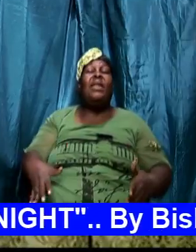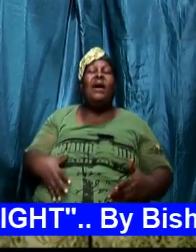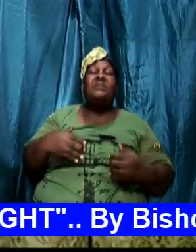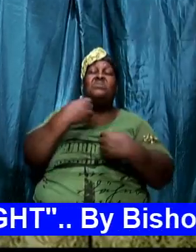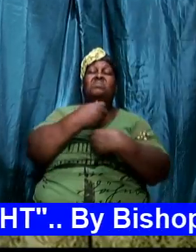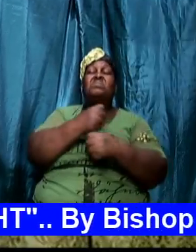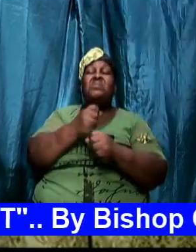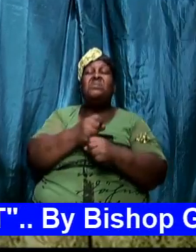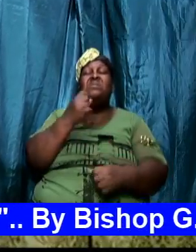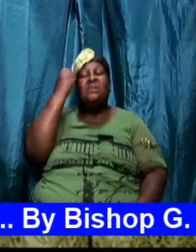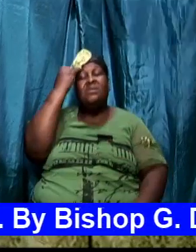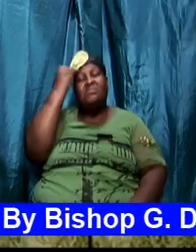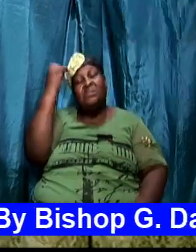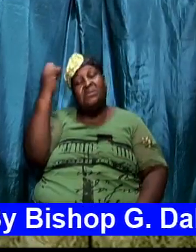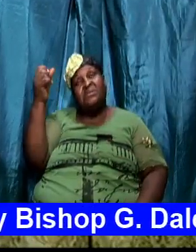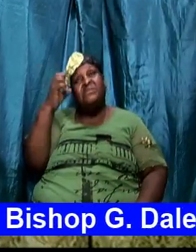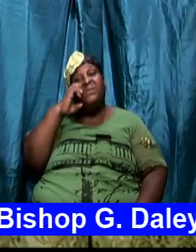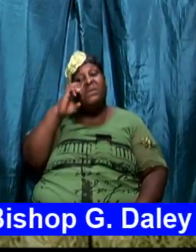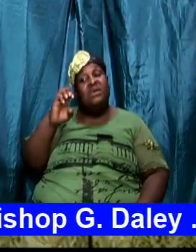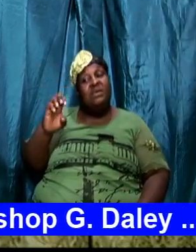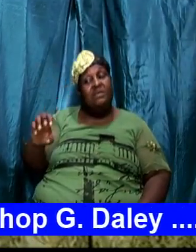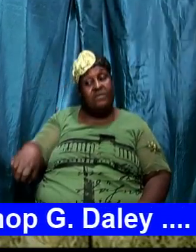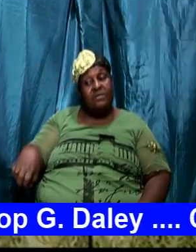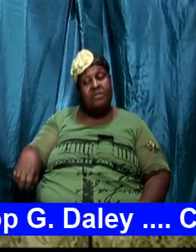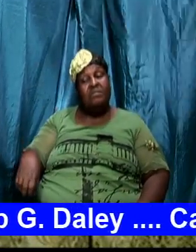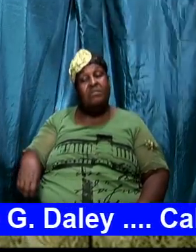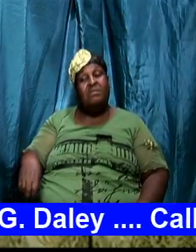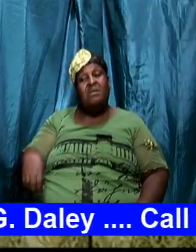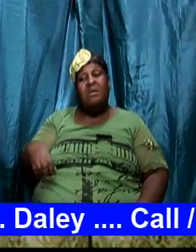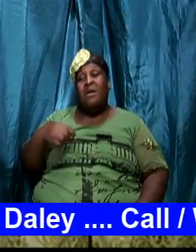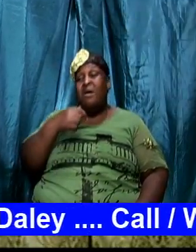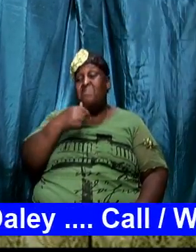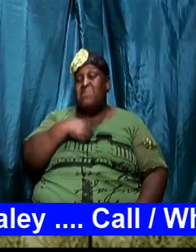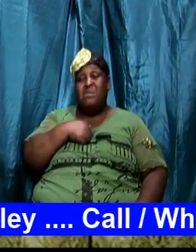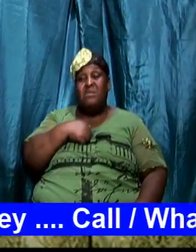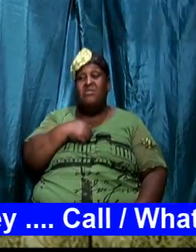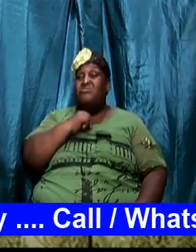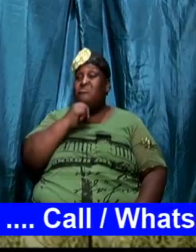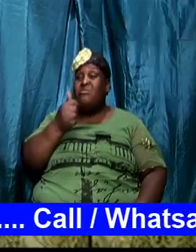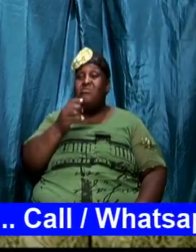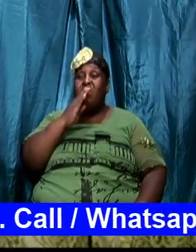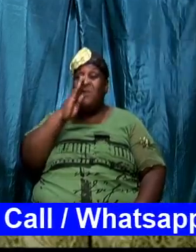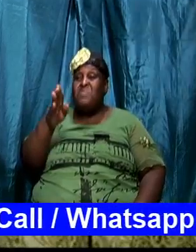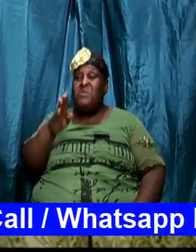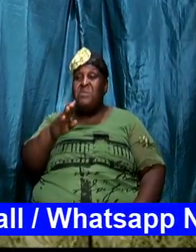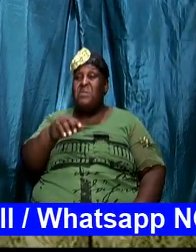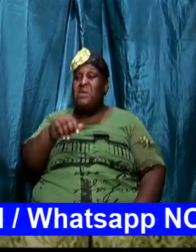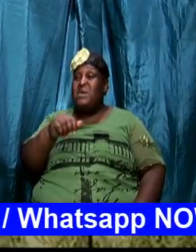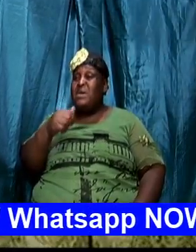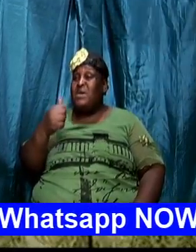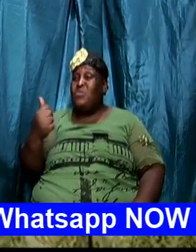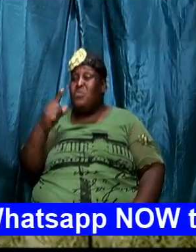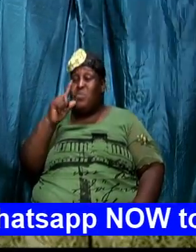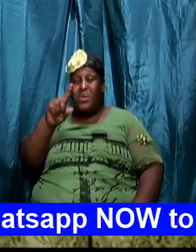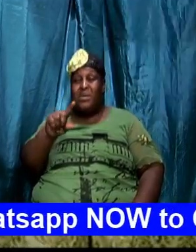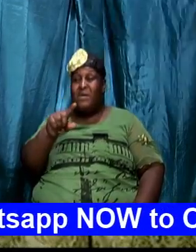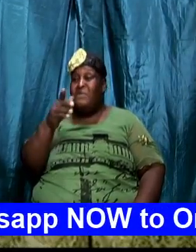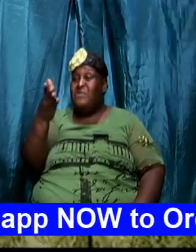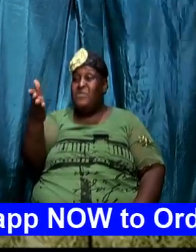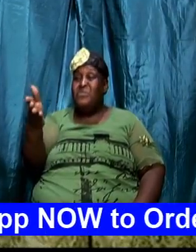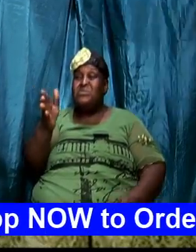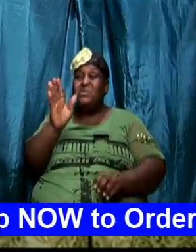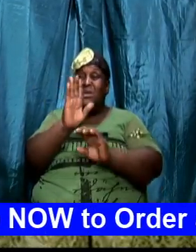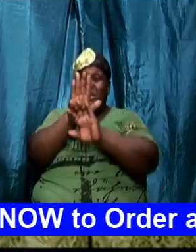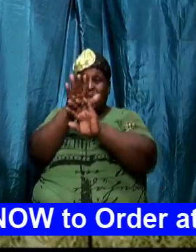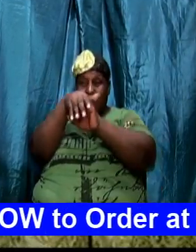in the rapture. And I am not going to be one of those hypocritical pastors that don't want you to know the truth, and for you